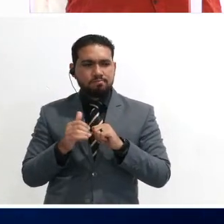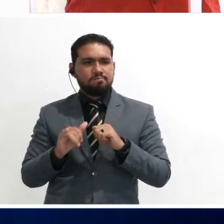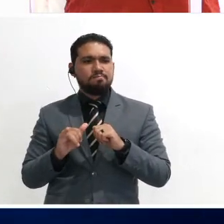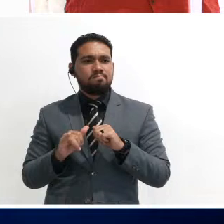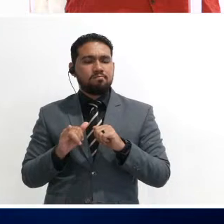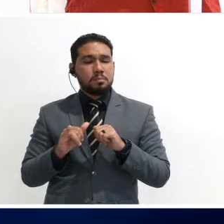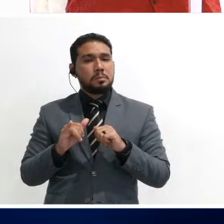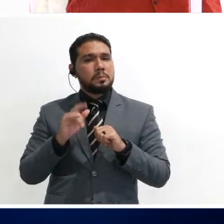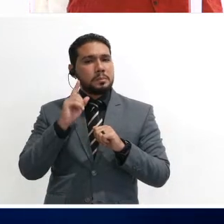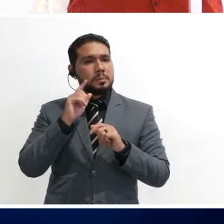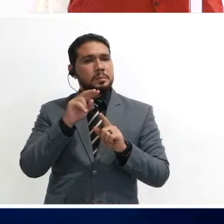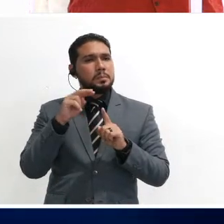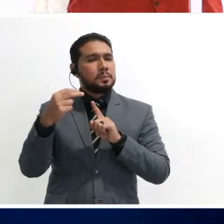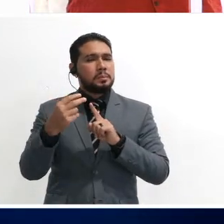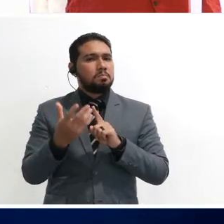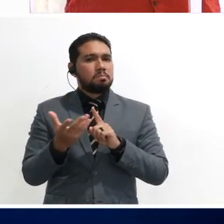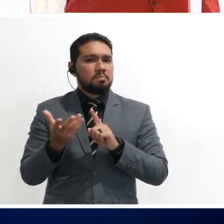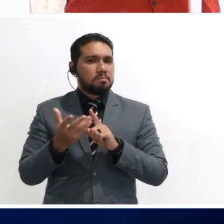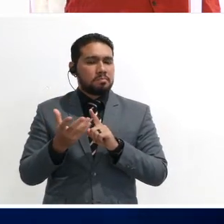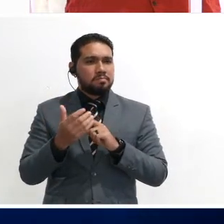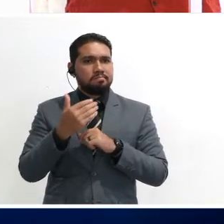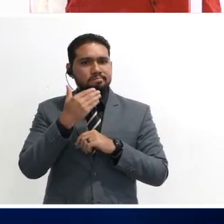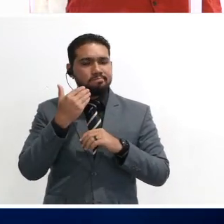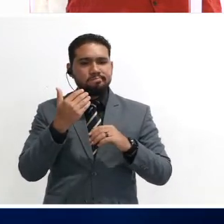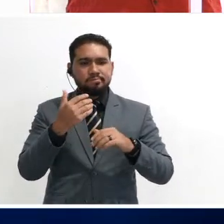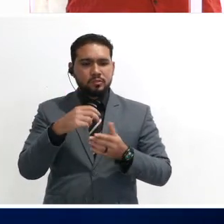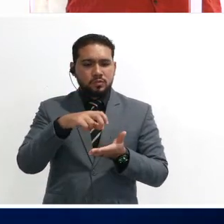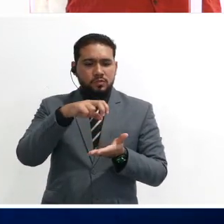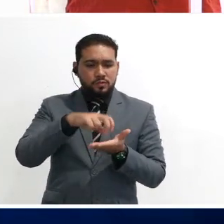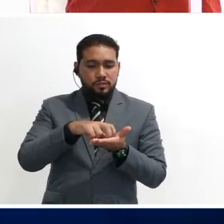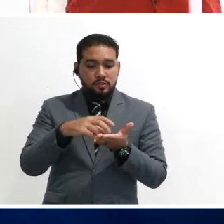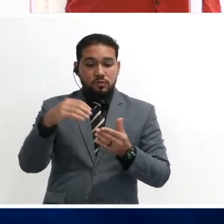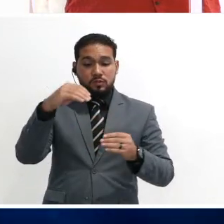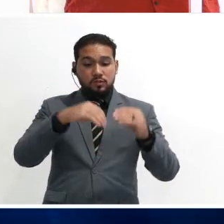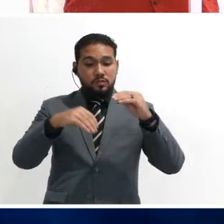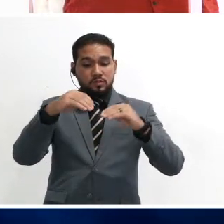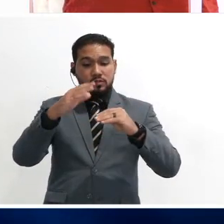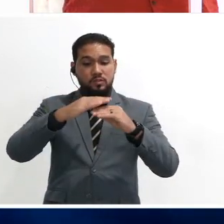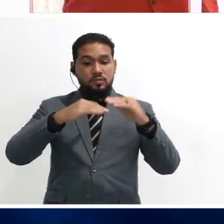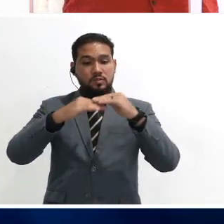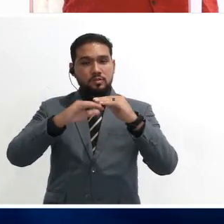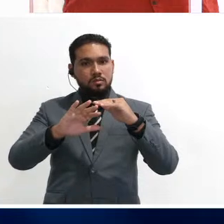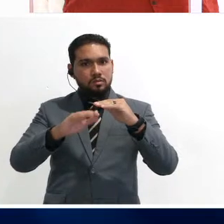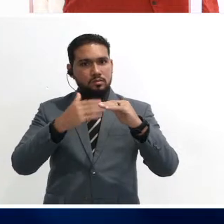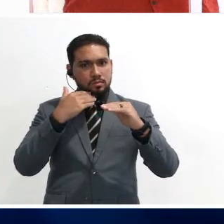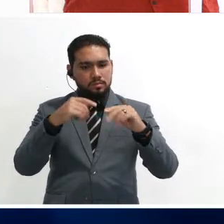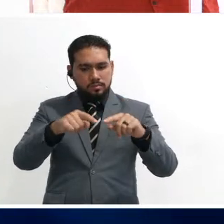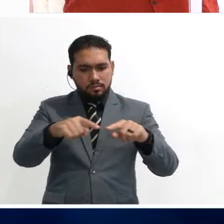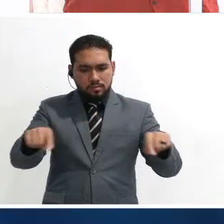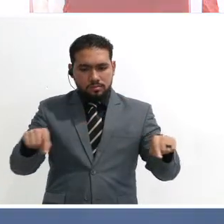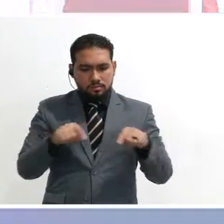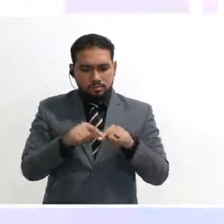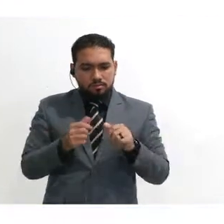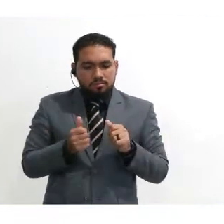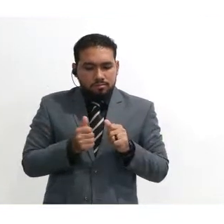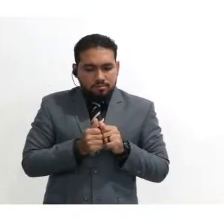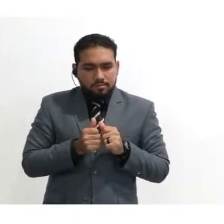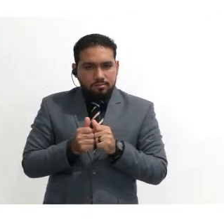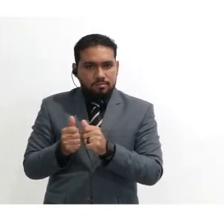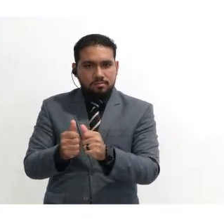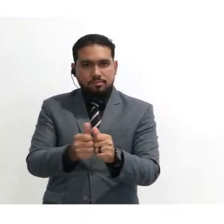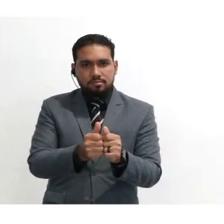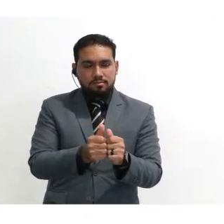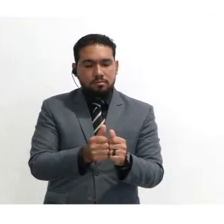integrate everything on the chip. Let's integrate it in the package. And we purposely came up with the term system